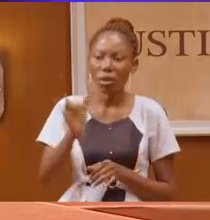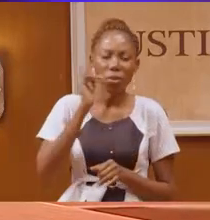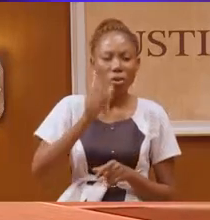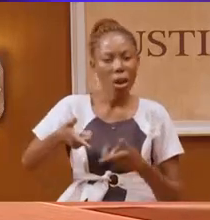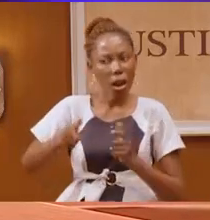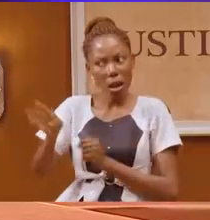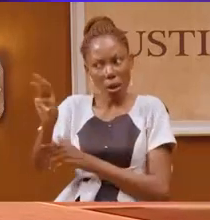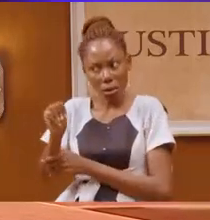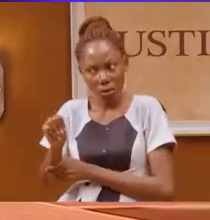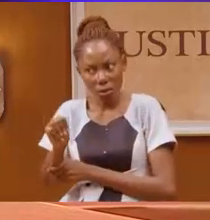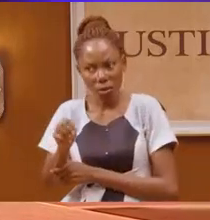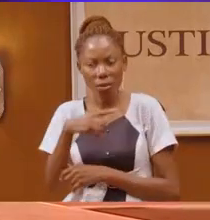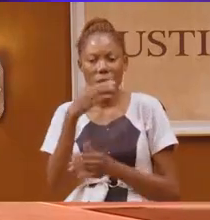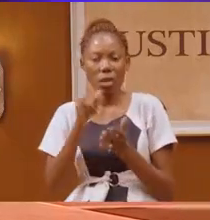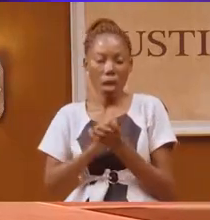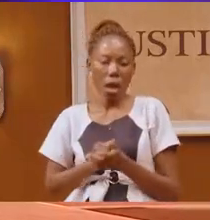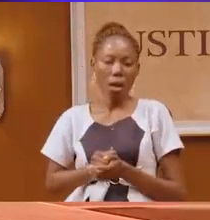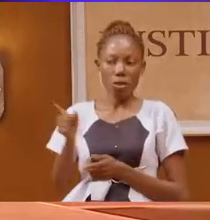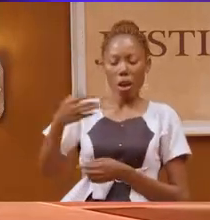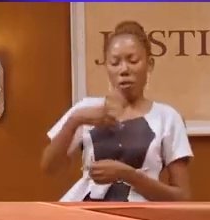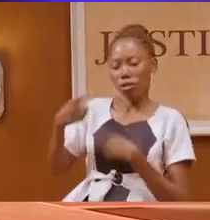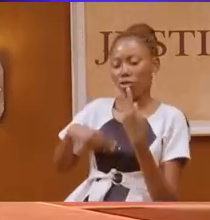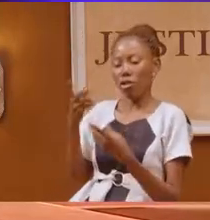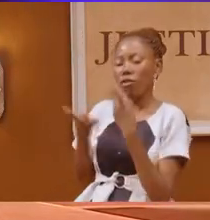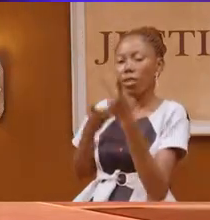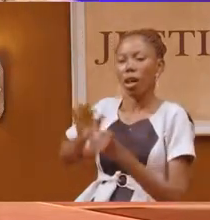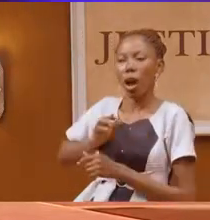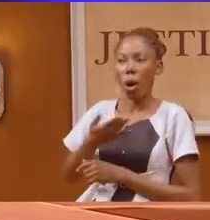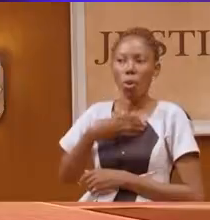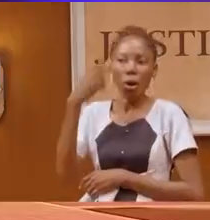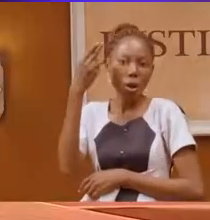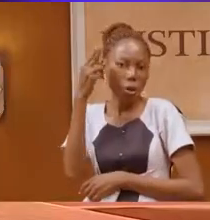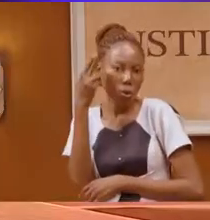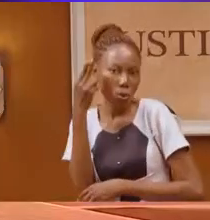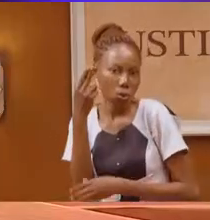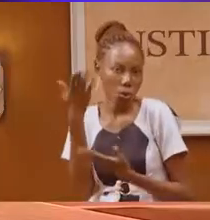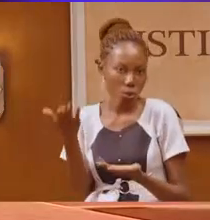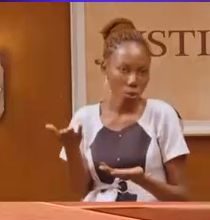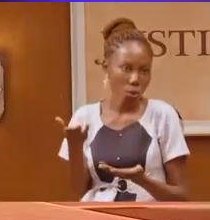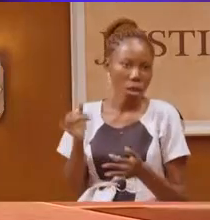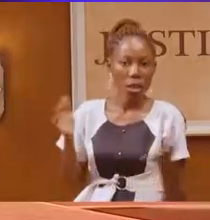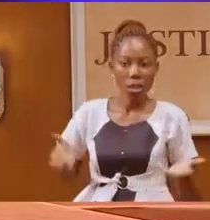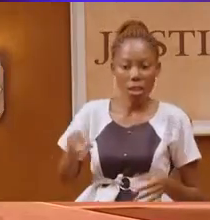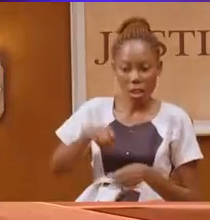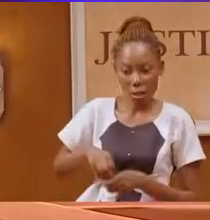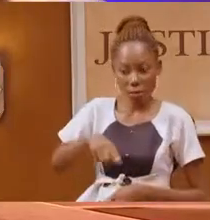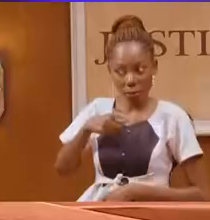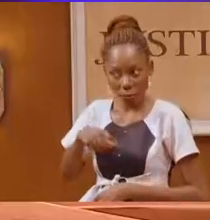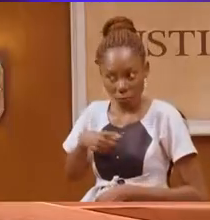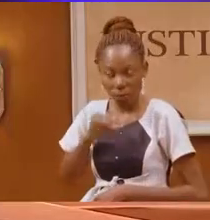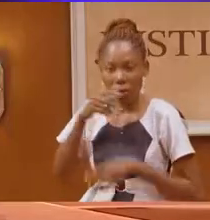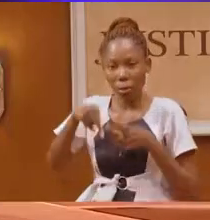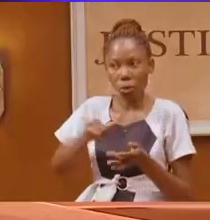Rather, what they say that I have to go and see their uncle, which is the brother to their mother here in Lagos. That is the person I'm going to